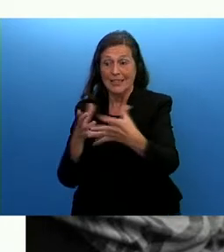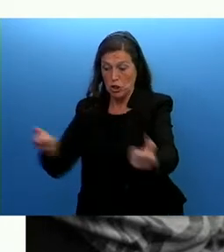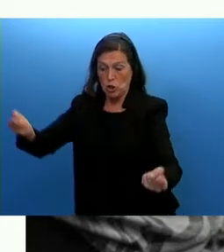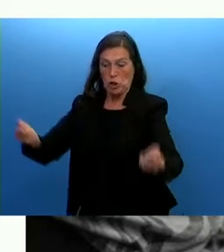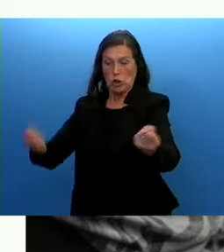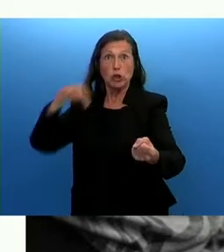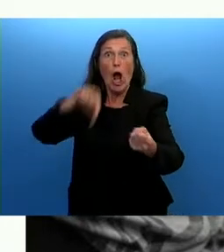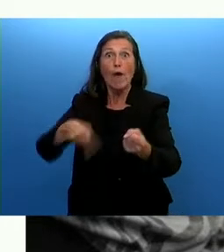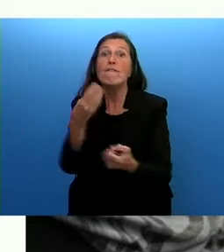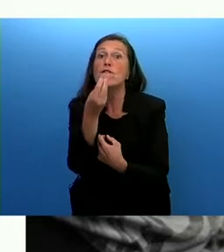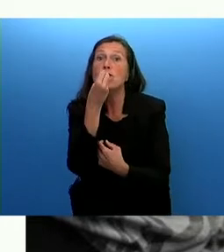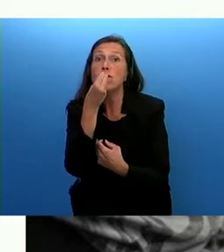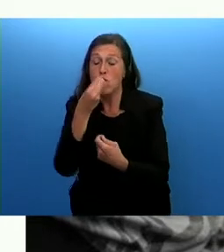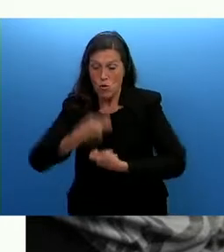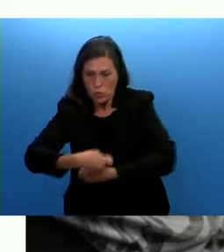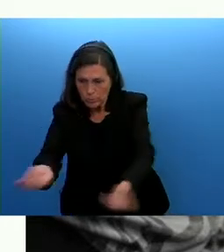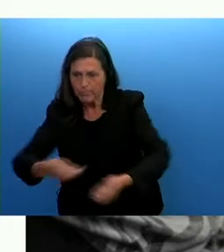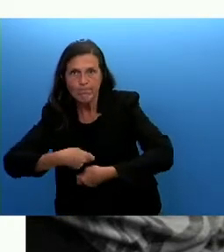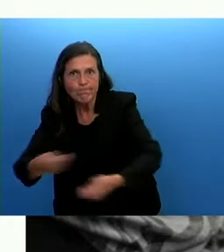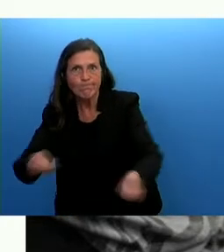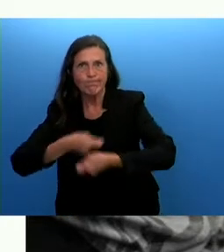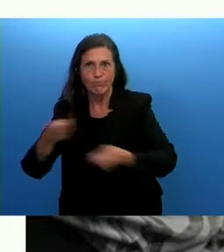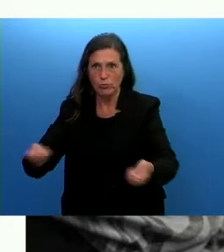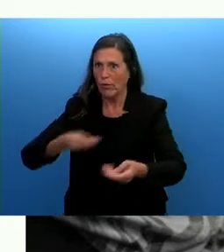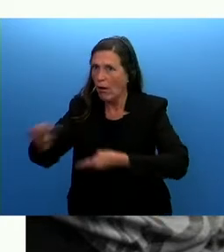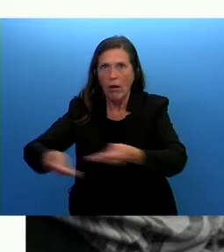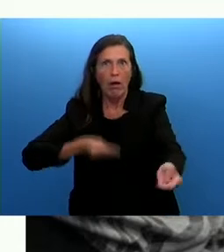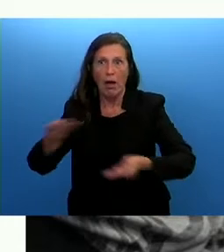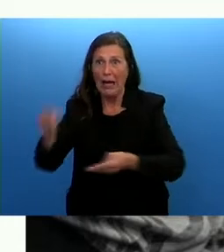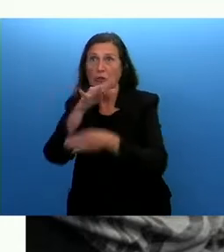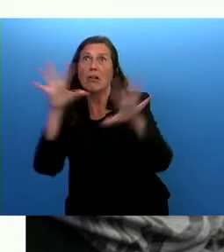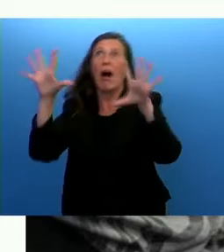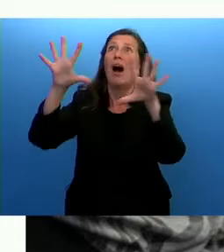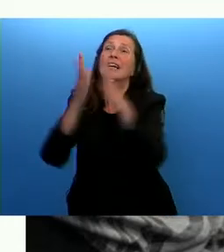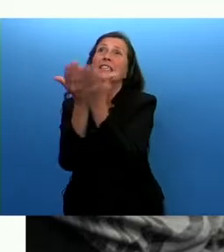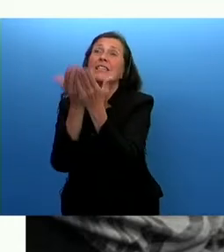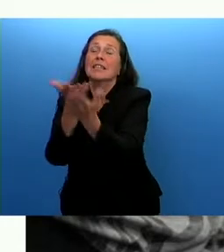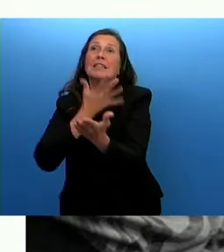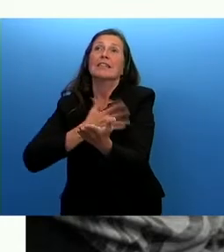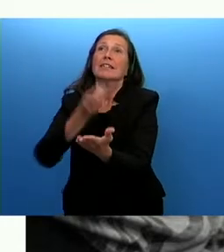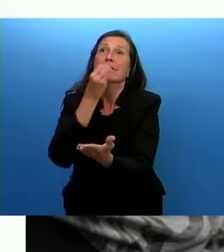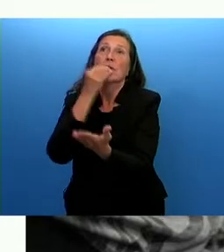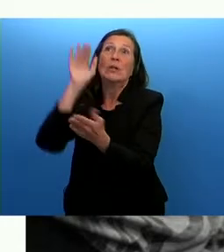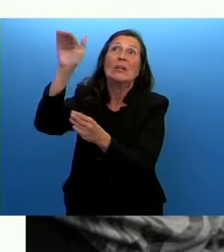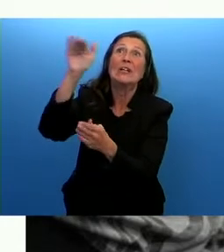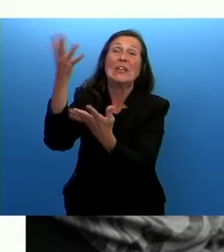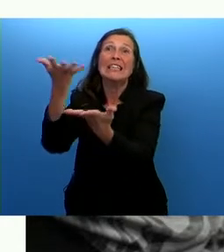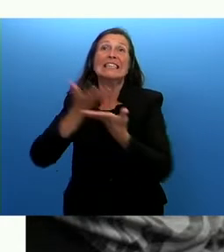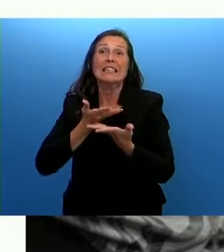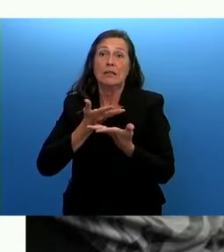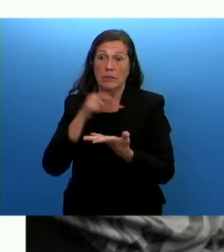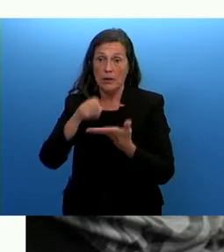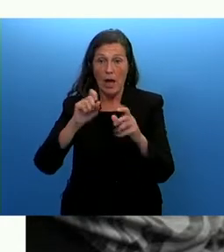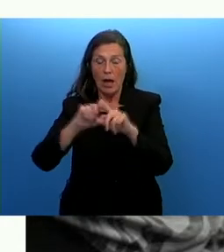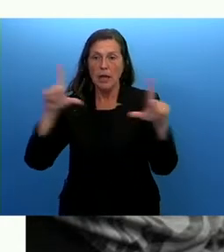food, surrounded by a vast and very anxious crowd begging for food. It's one of those images that